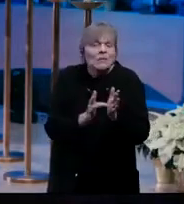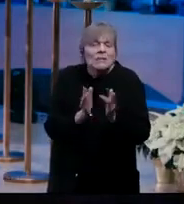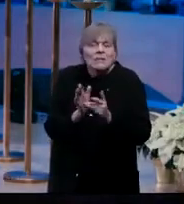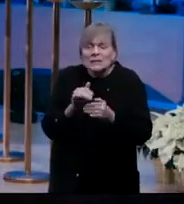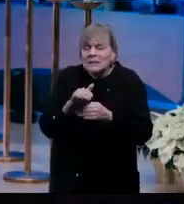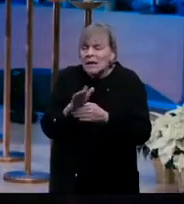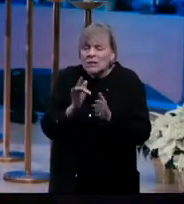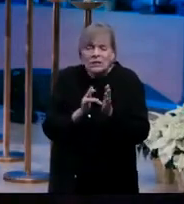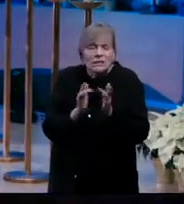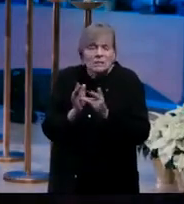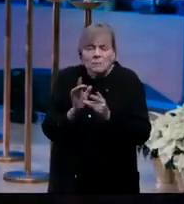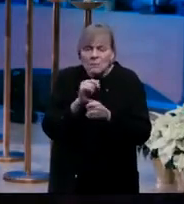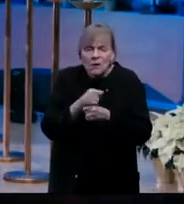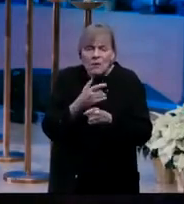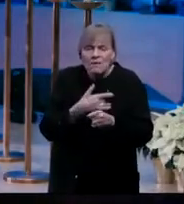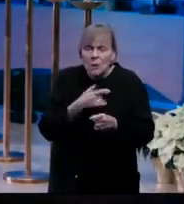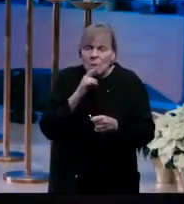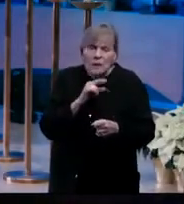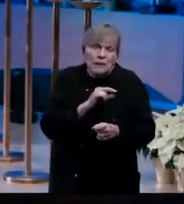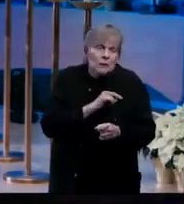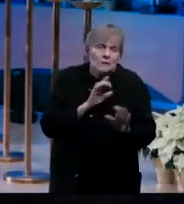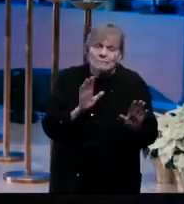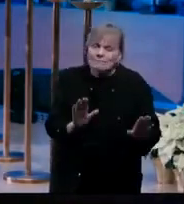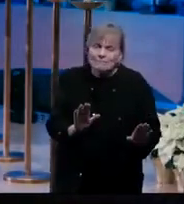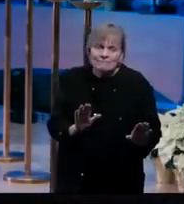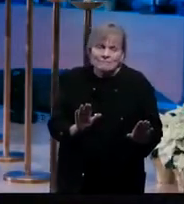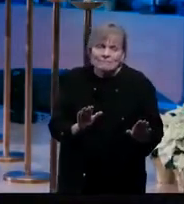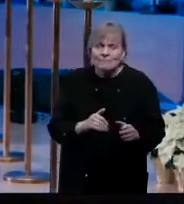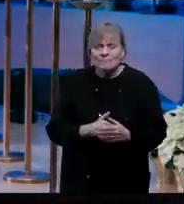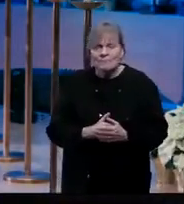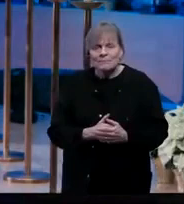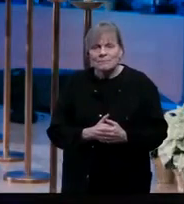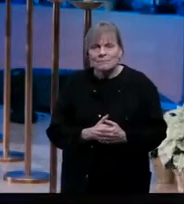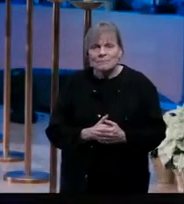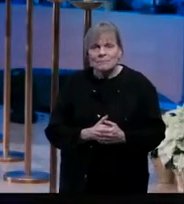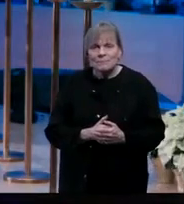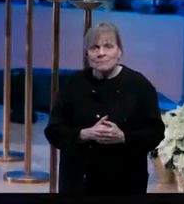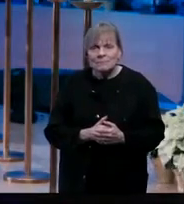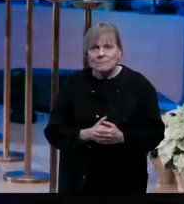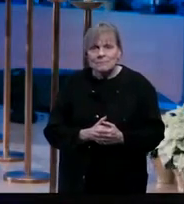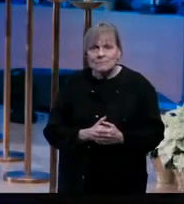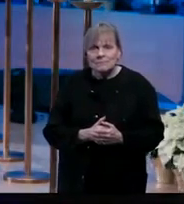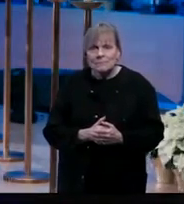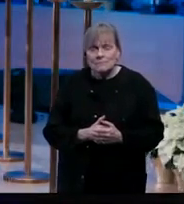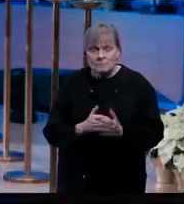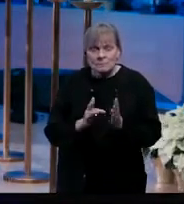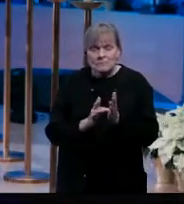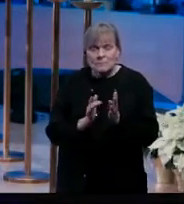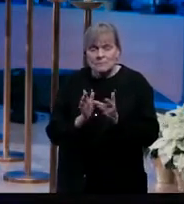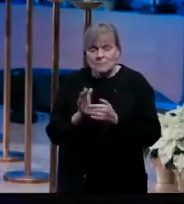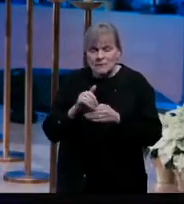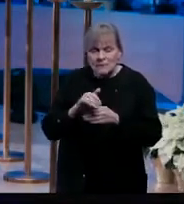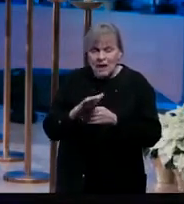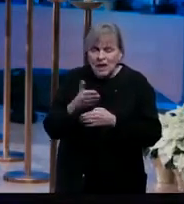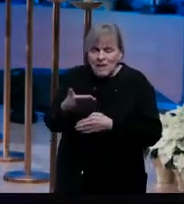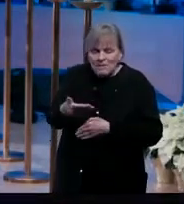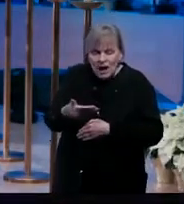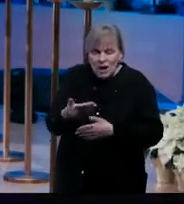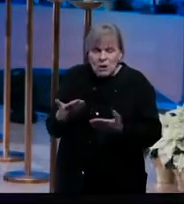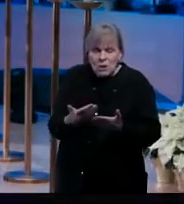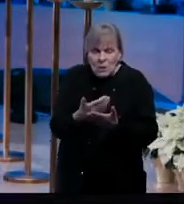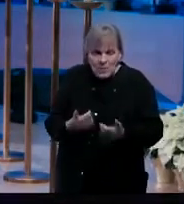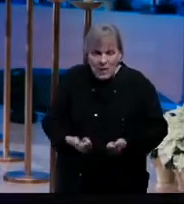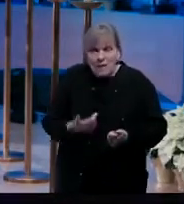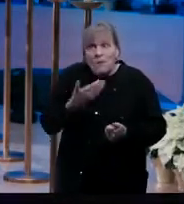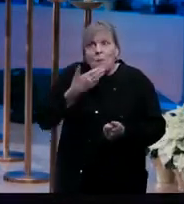not send Jesus to make you feel really guilty about your life. But he sent Jesus to invite you into a new